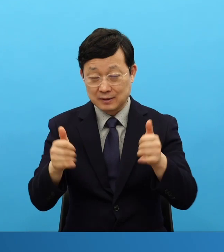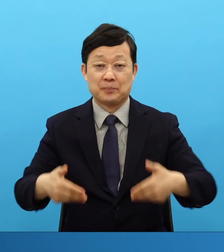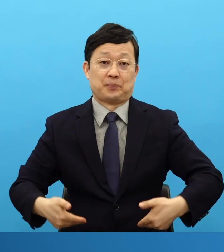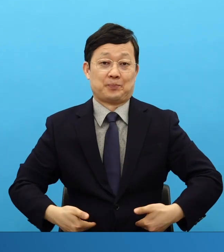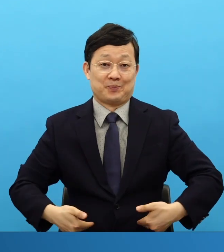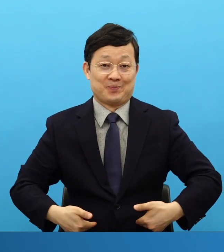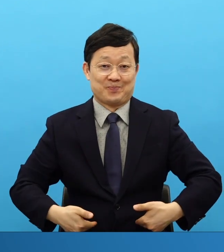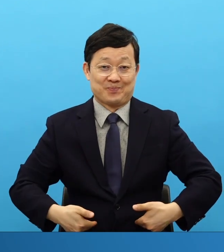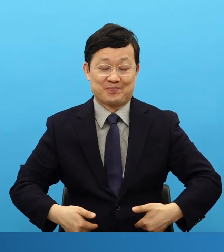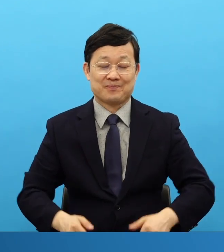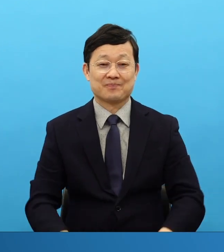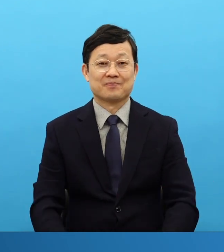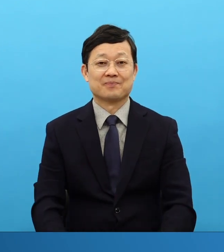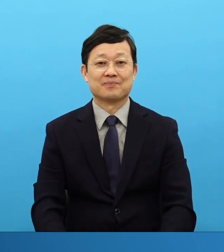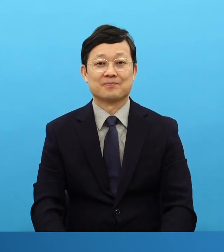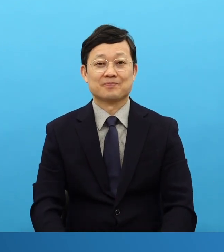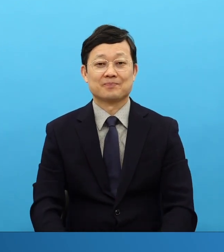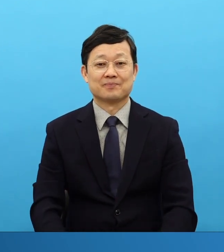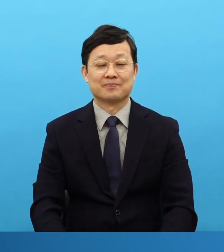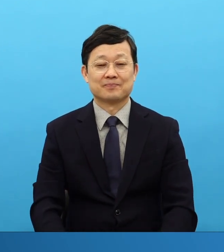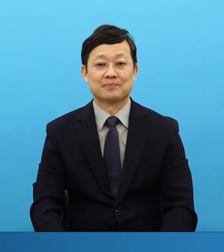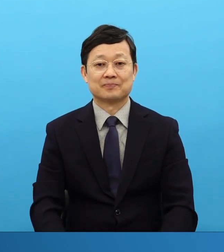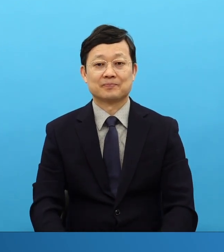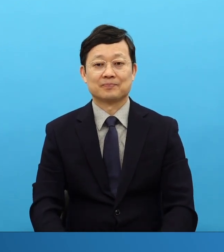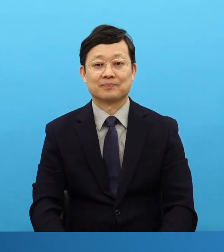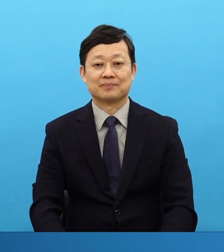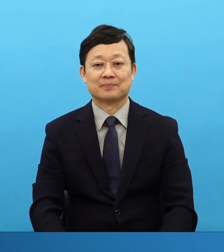are inside of this covenant.